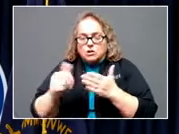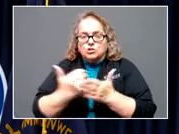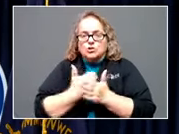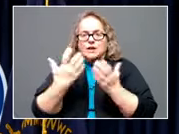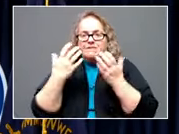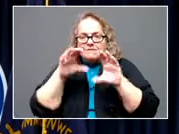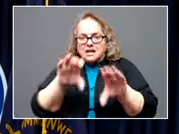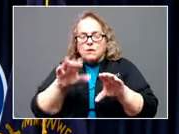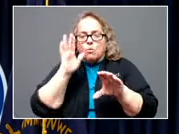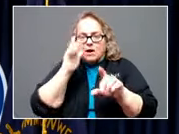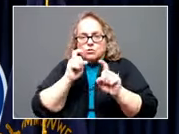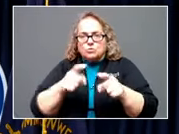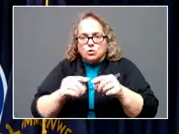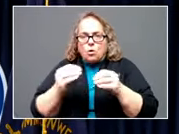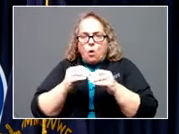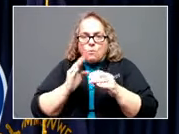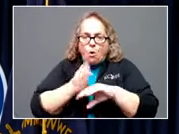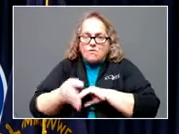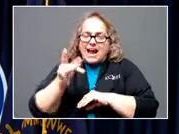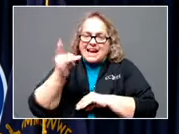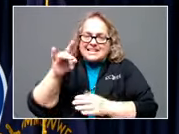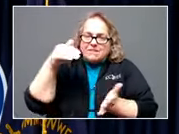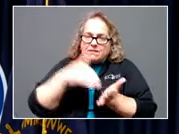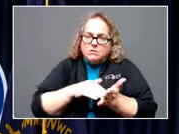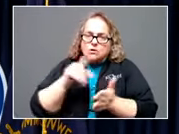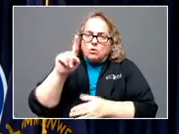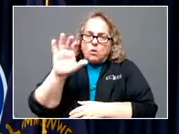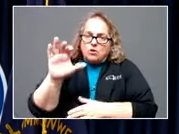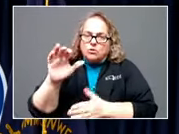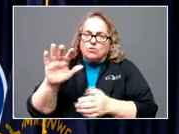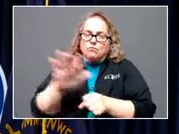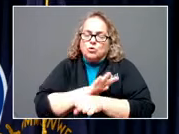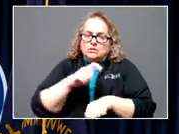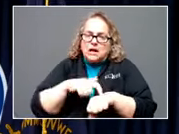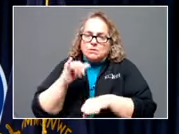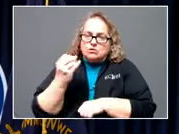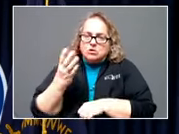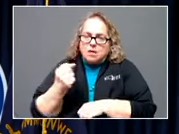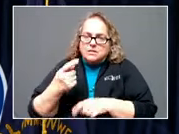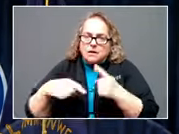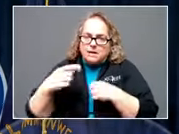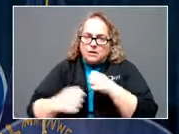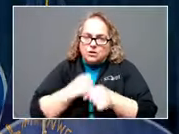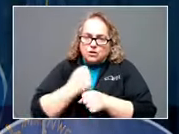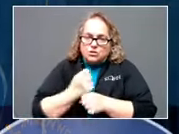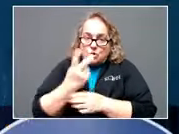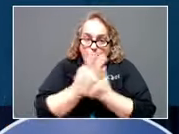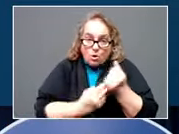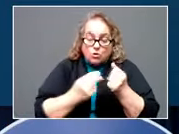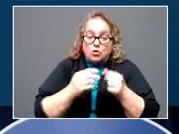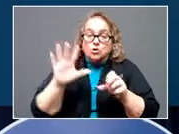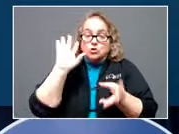over 18,100 full-time jobs in the coming years. Both of those, total investment and the